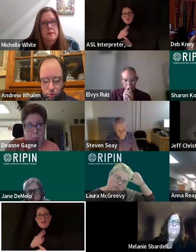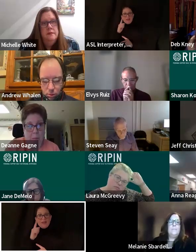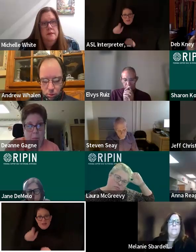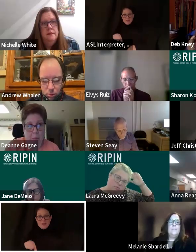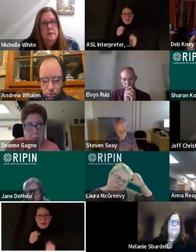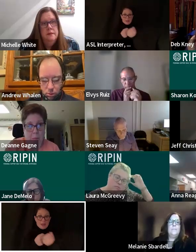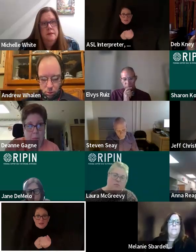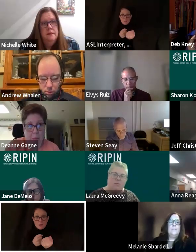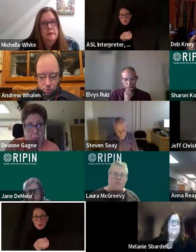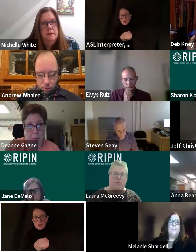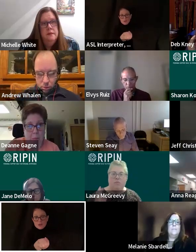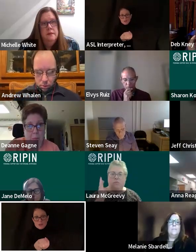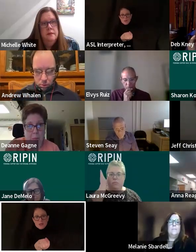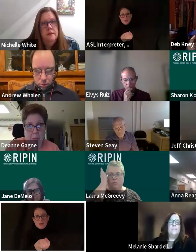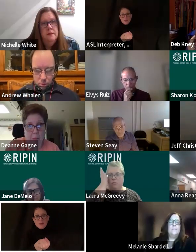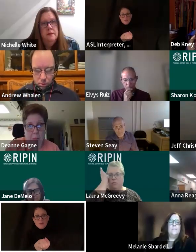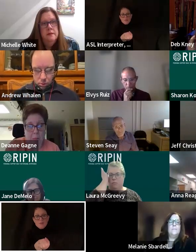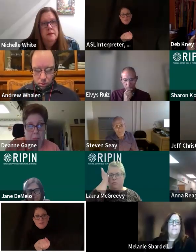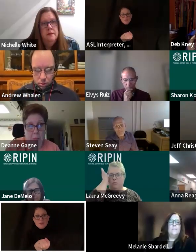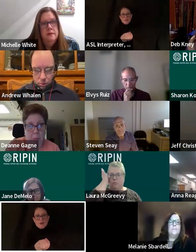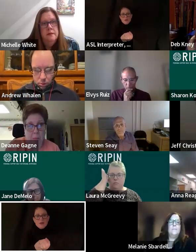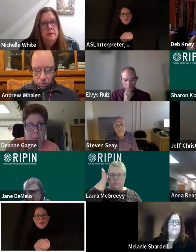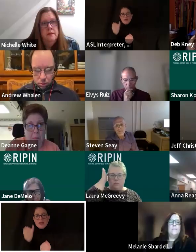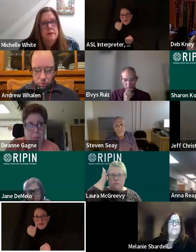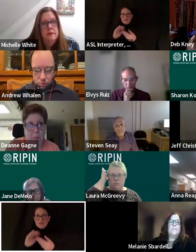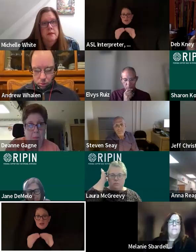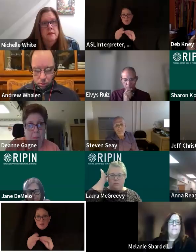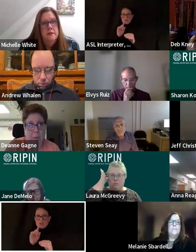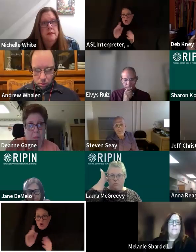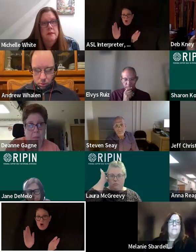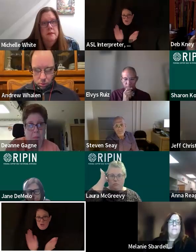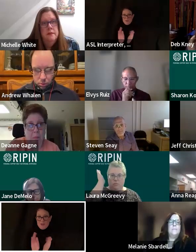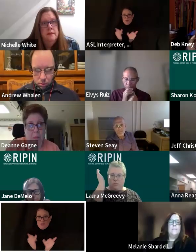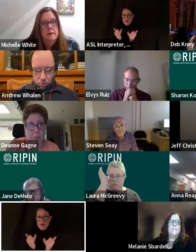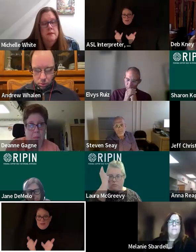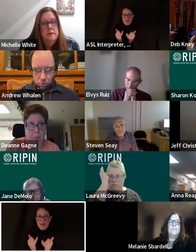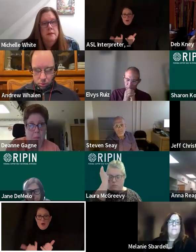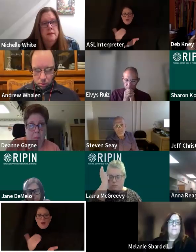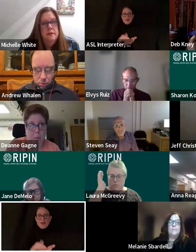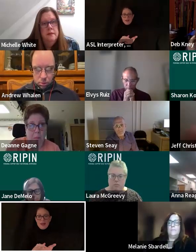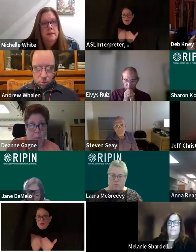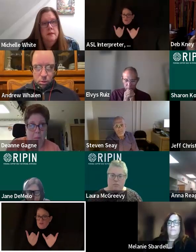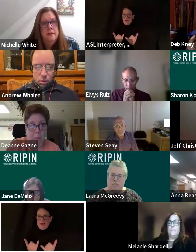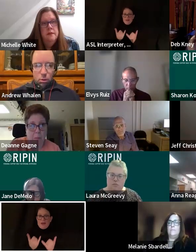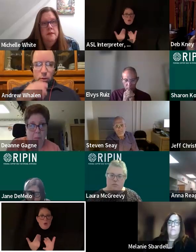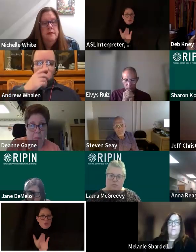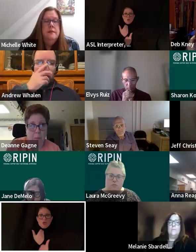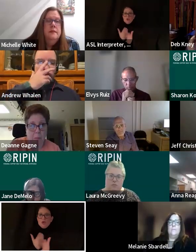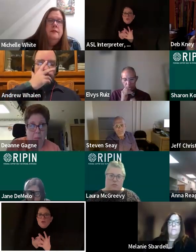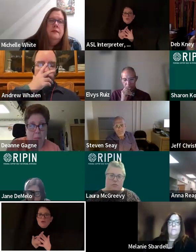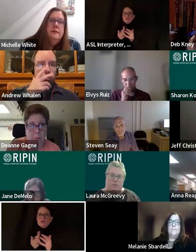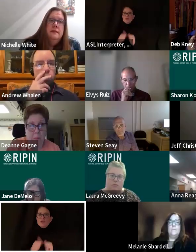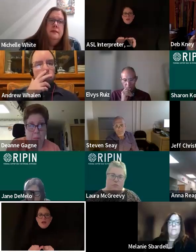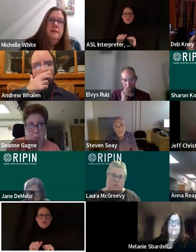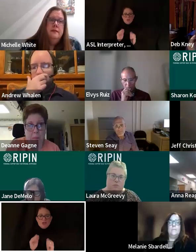can support. They are low numbers right now because initially, again, they're just trying to